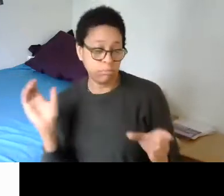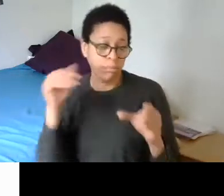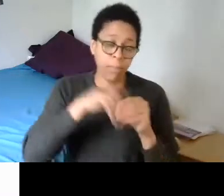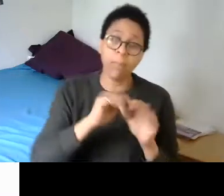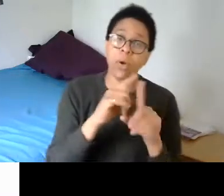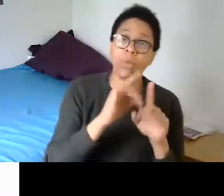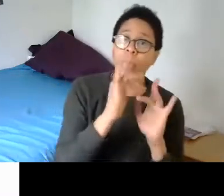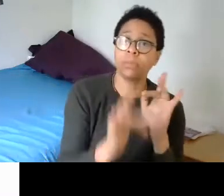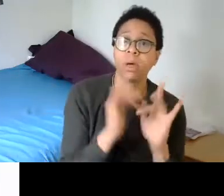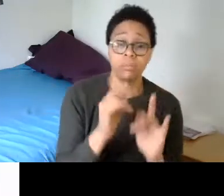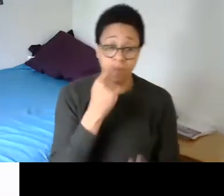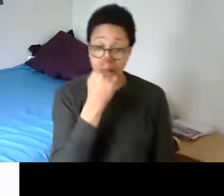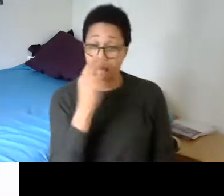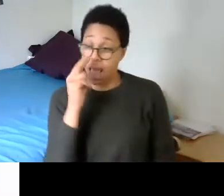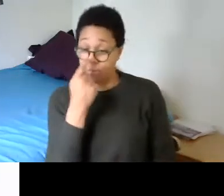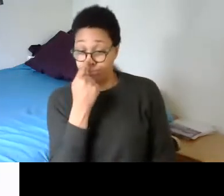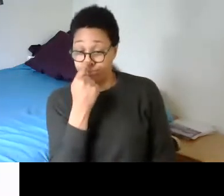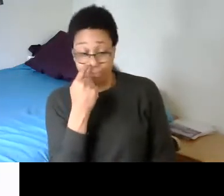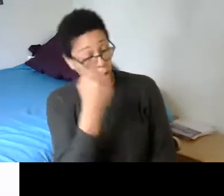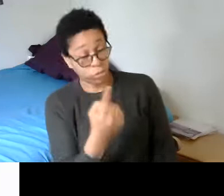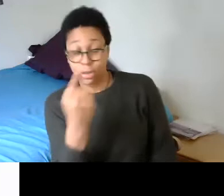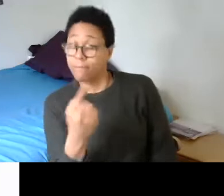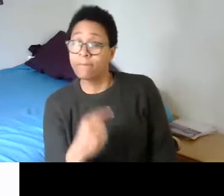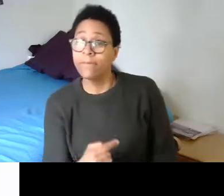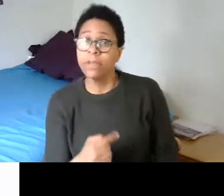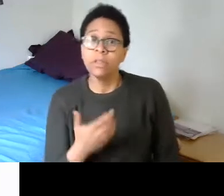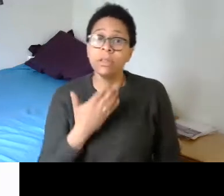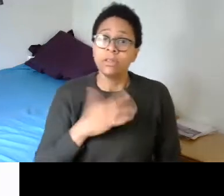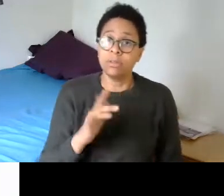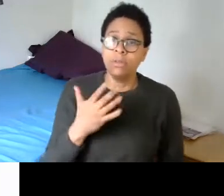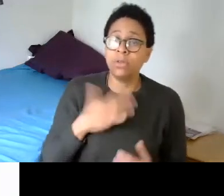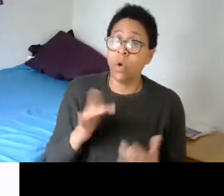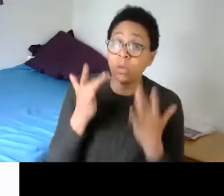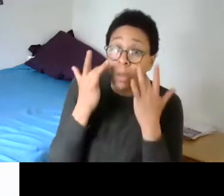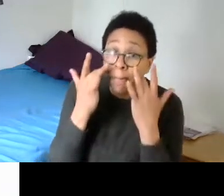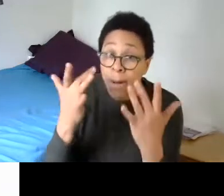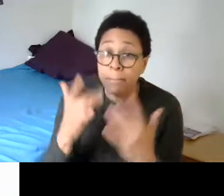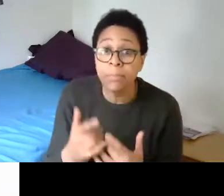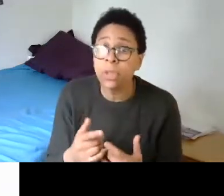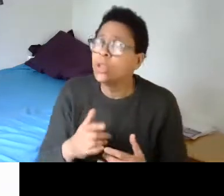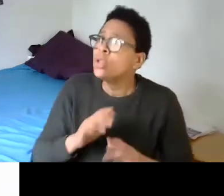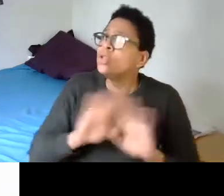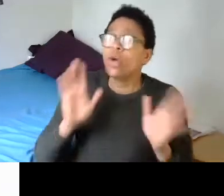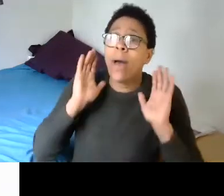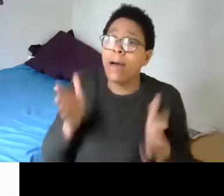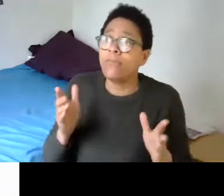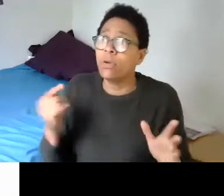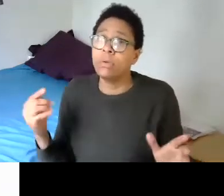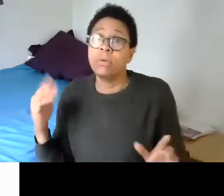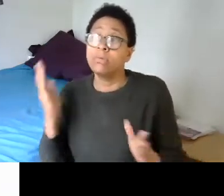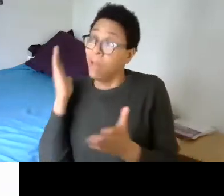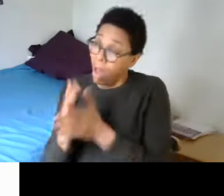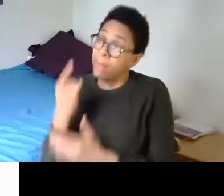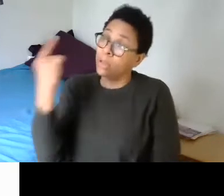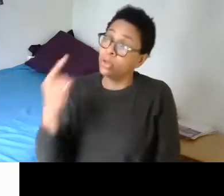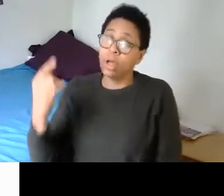books from collections across the UK. So I just want to show here that you don't have to rely on going into the library to see an item.